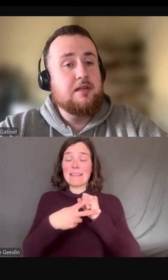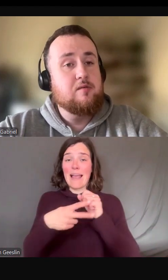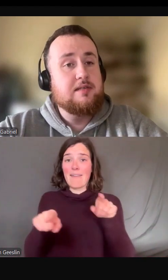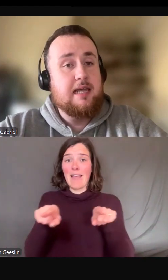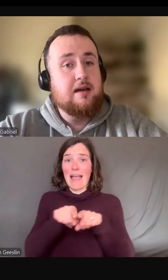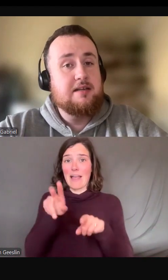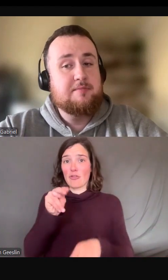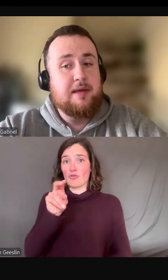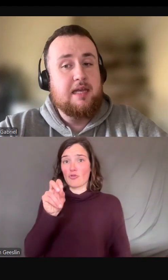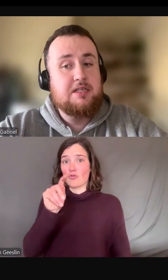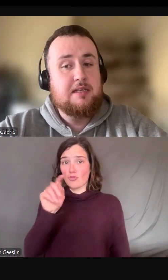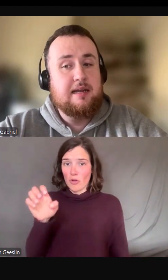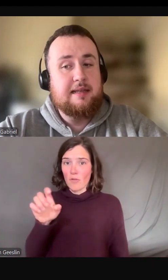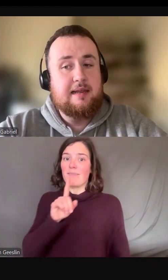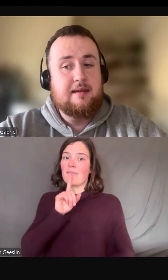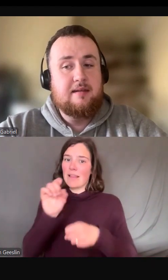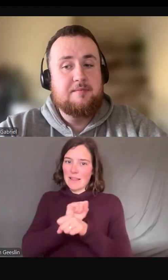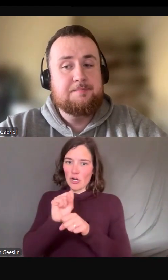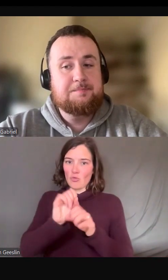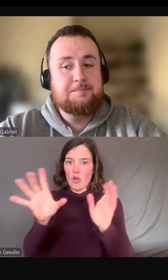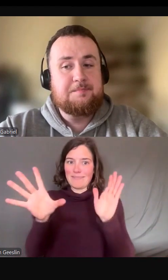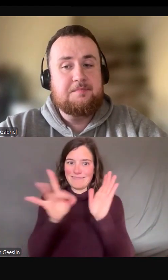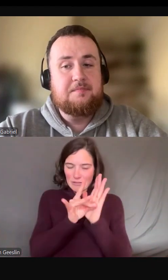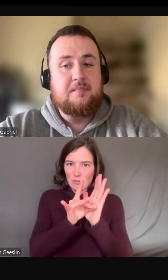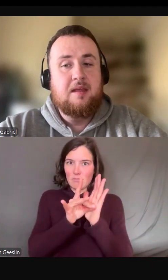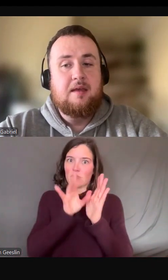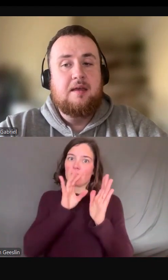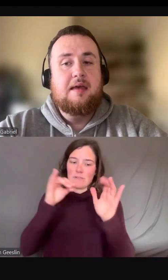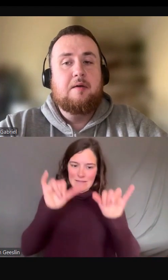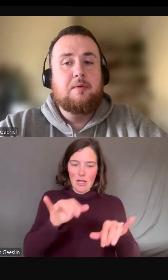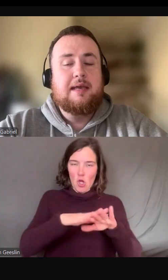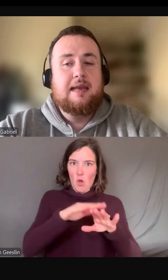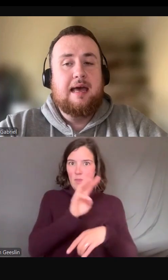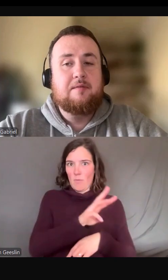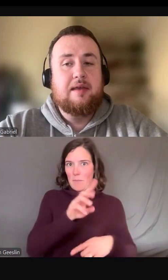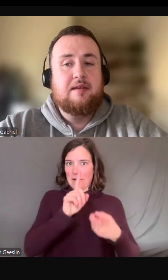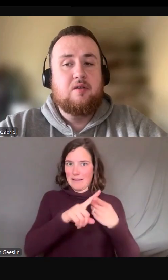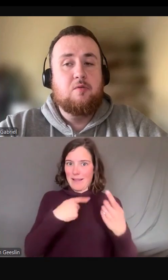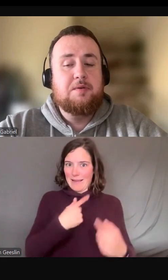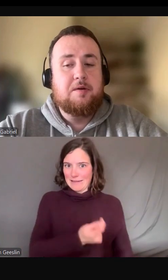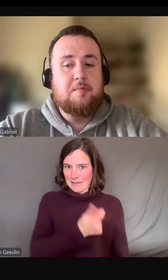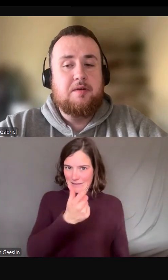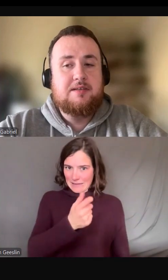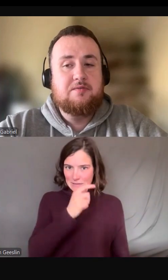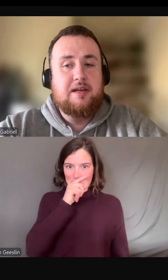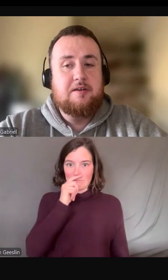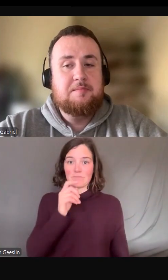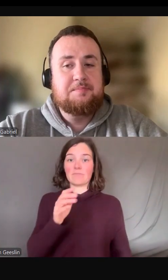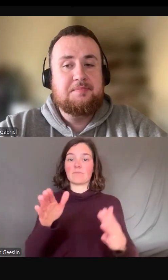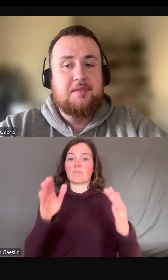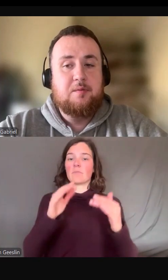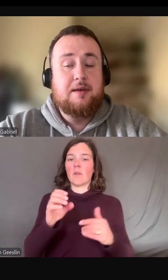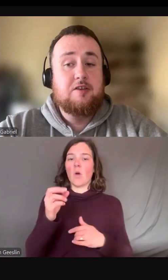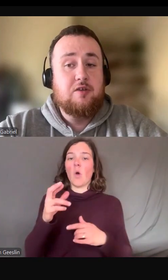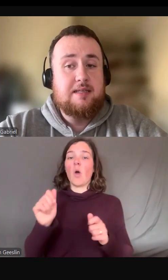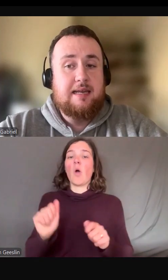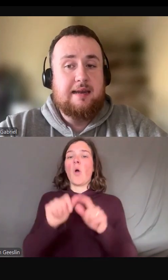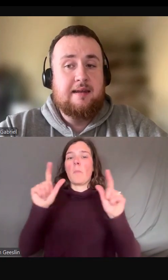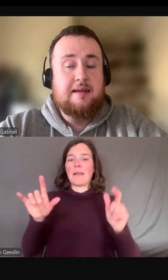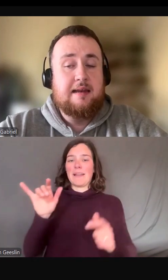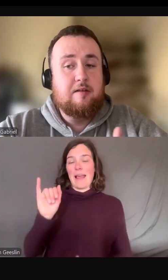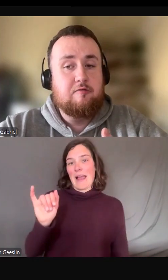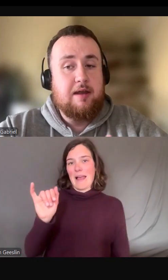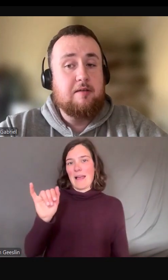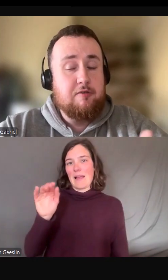note that will stay on this page until I delete it. We could have it open up Immersive Reader. We could translate